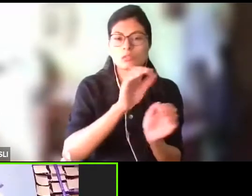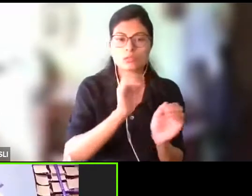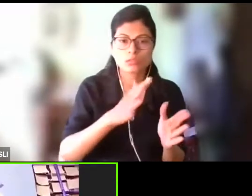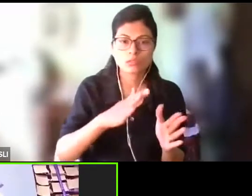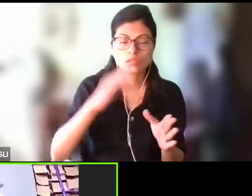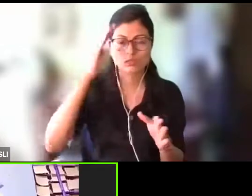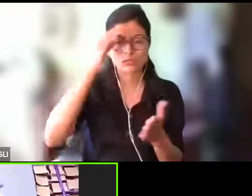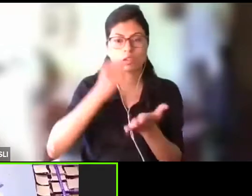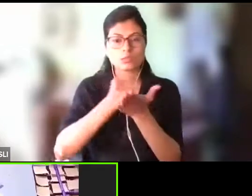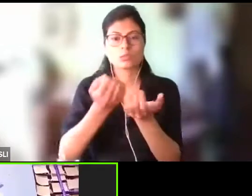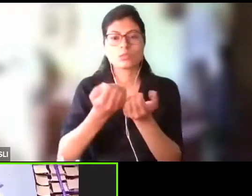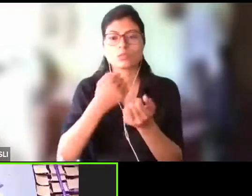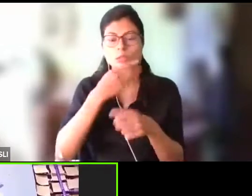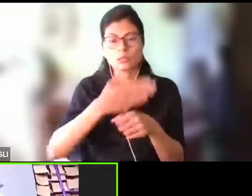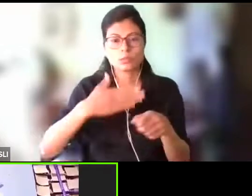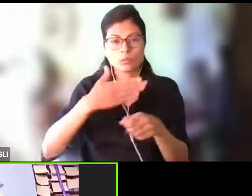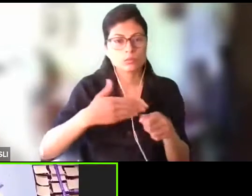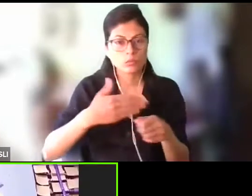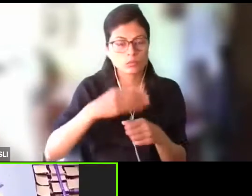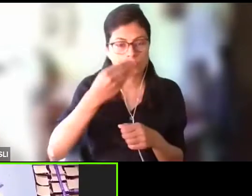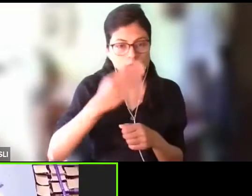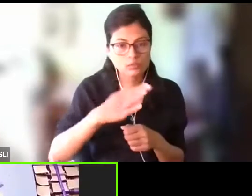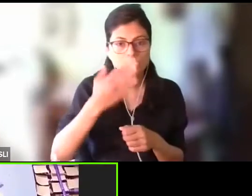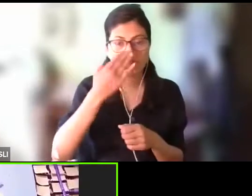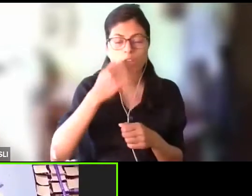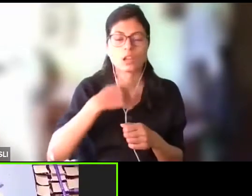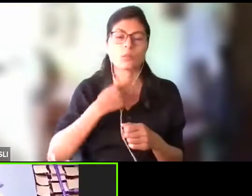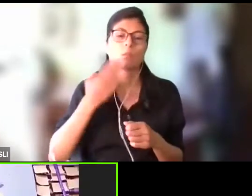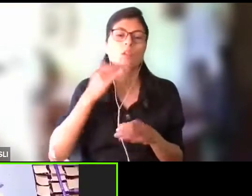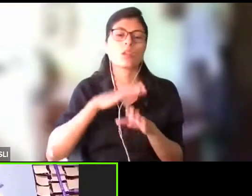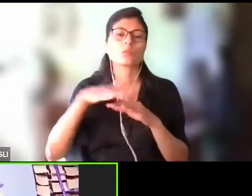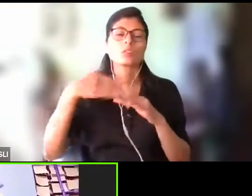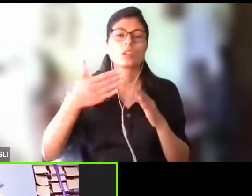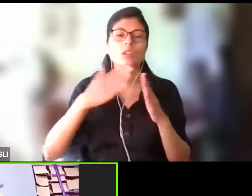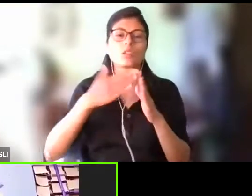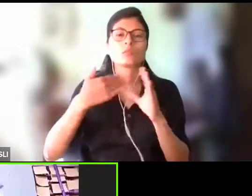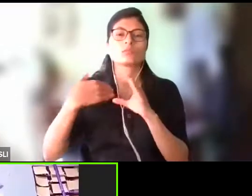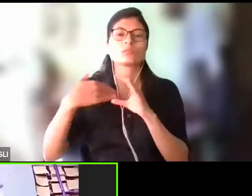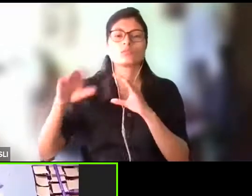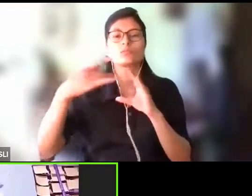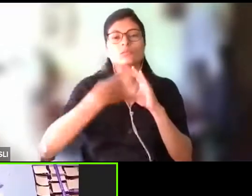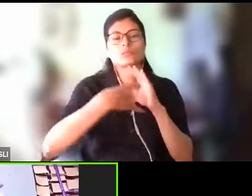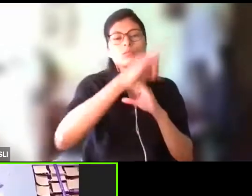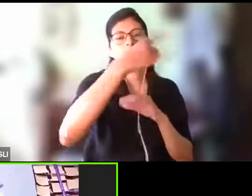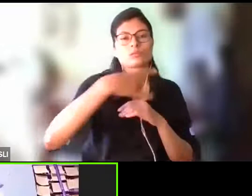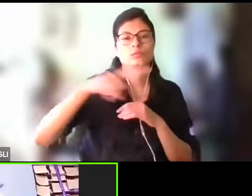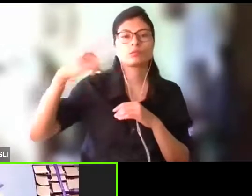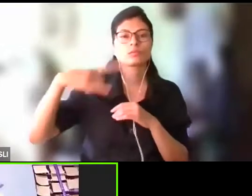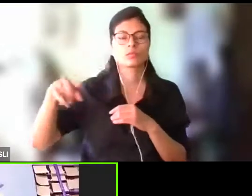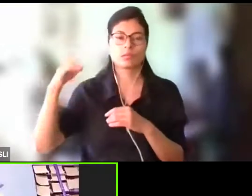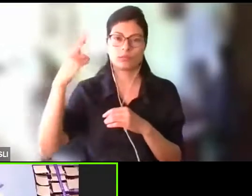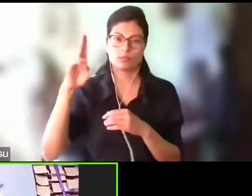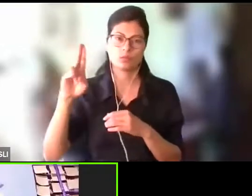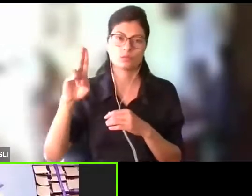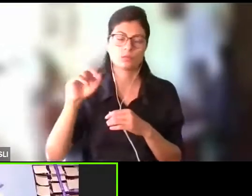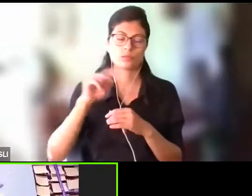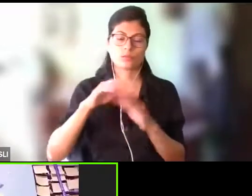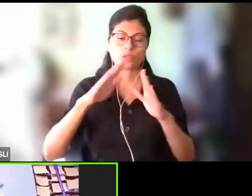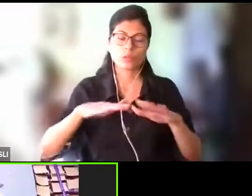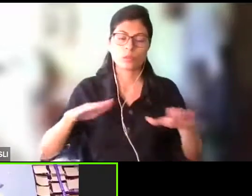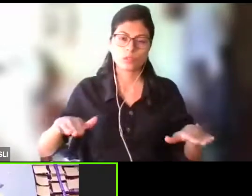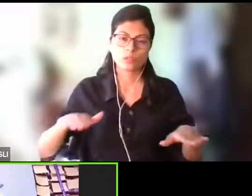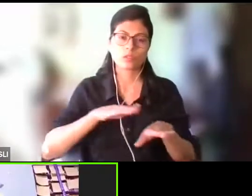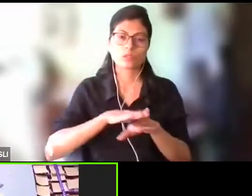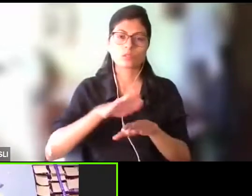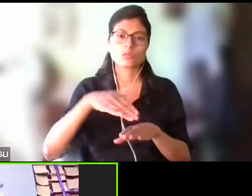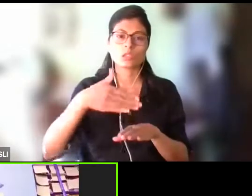children going to school. They were angry that the government sends people to school and cannot employ them. So any child